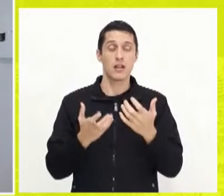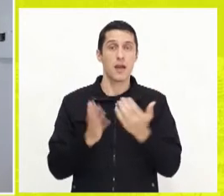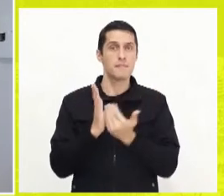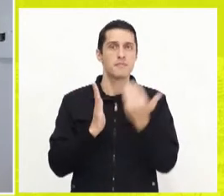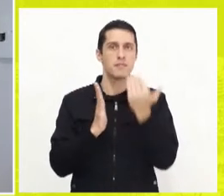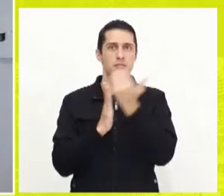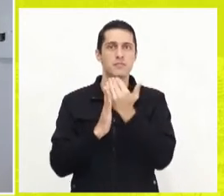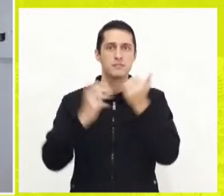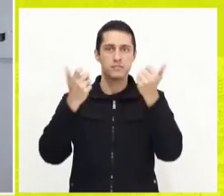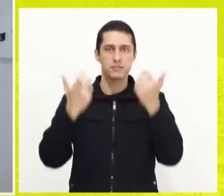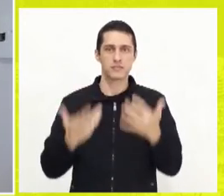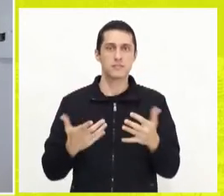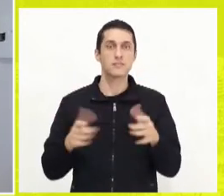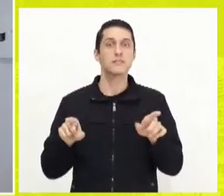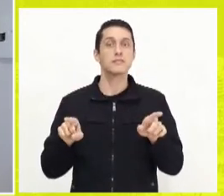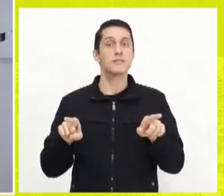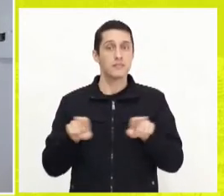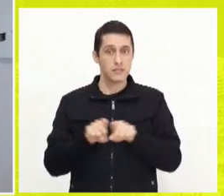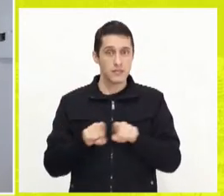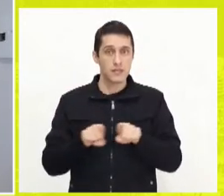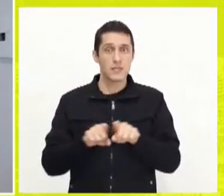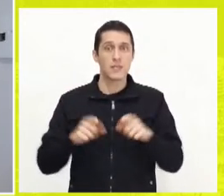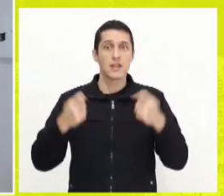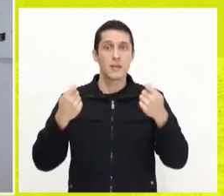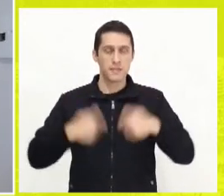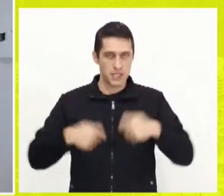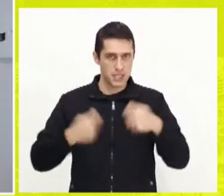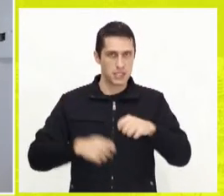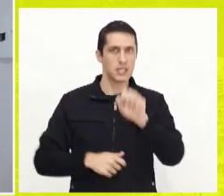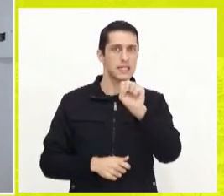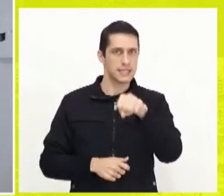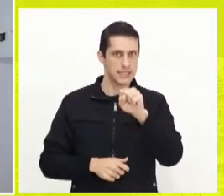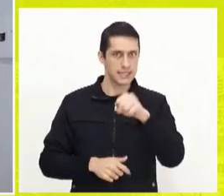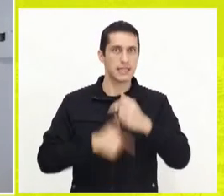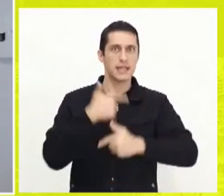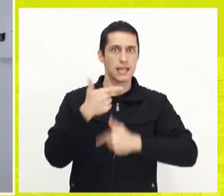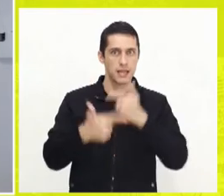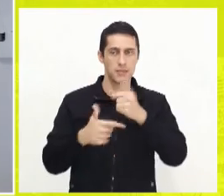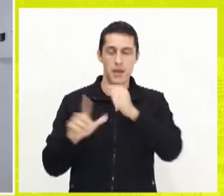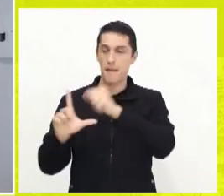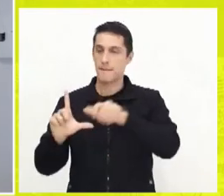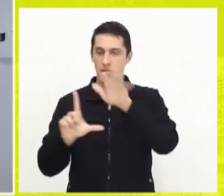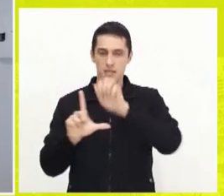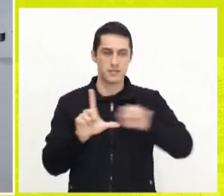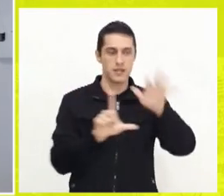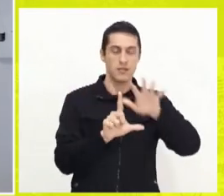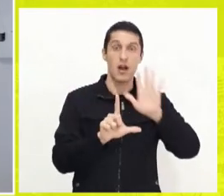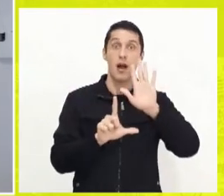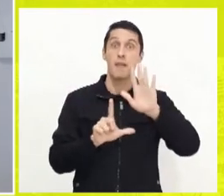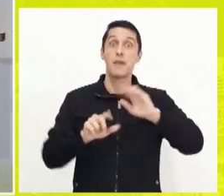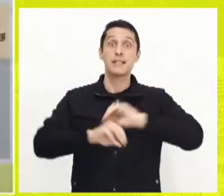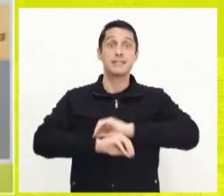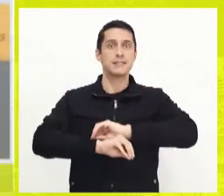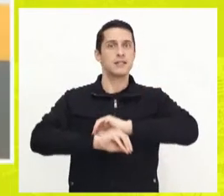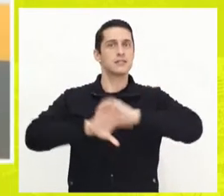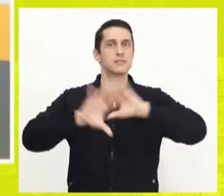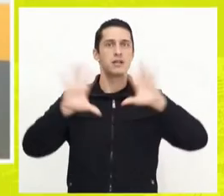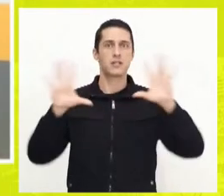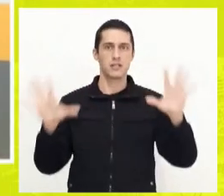to highlight that it's necessary to work with platforms in a very transparent